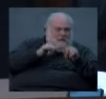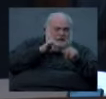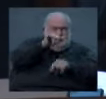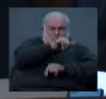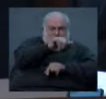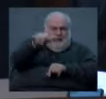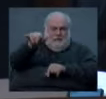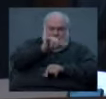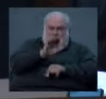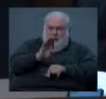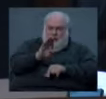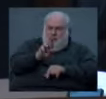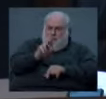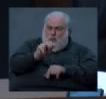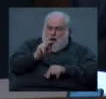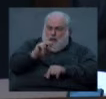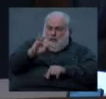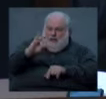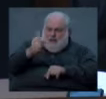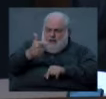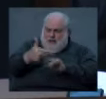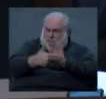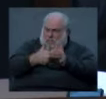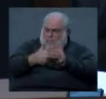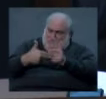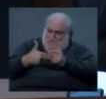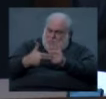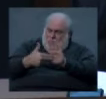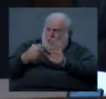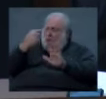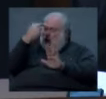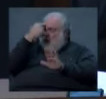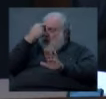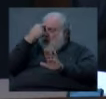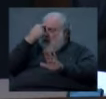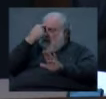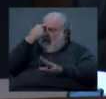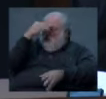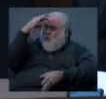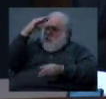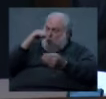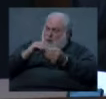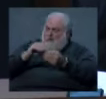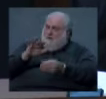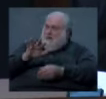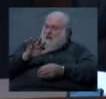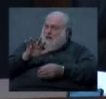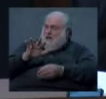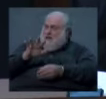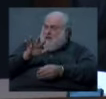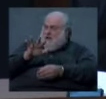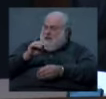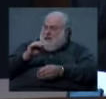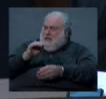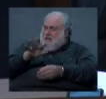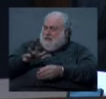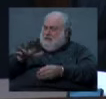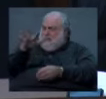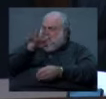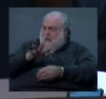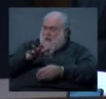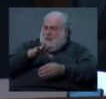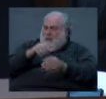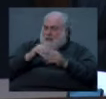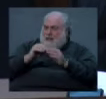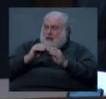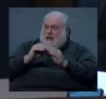as branding. And I think we heard that there were 50-something organizations in the metropolitan area